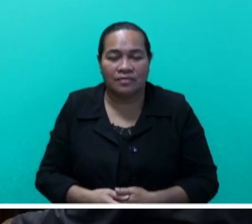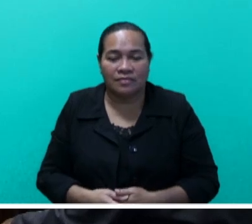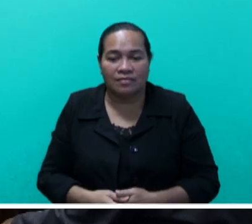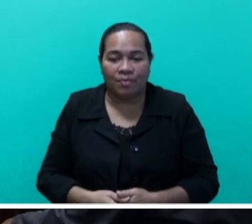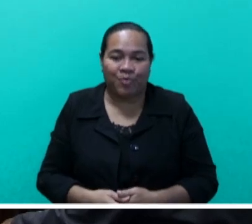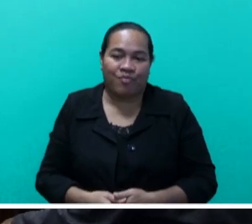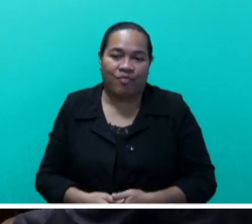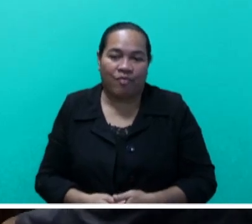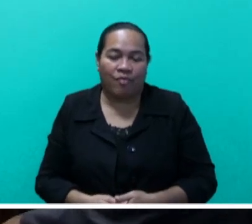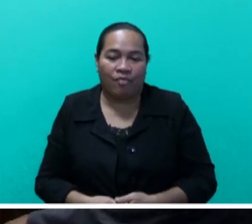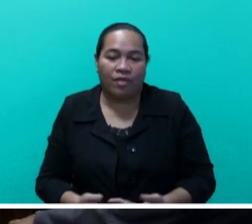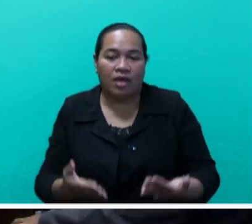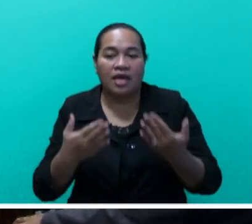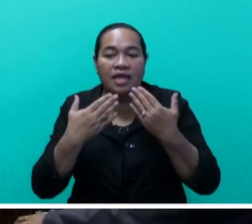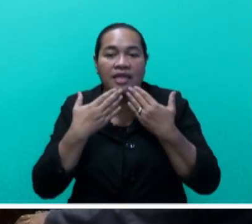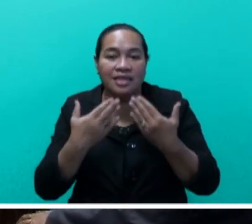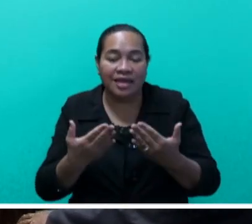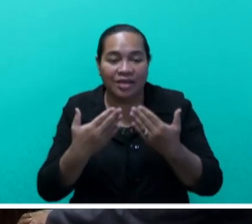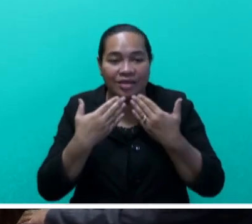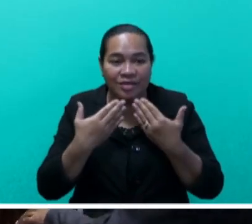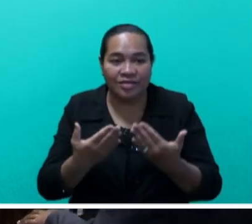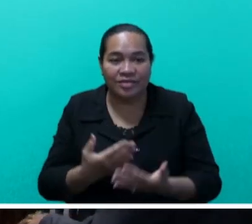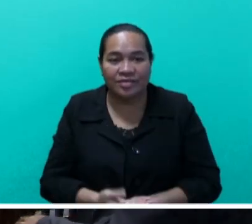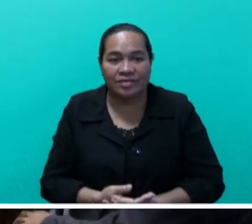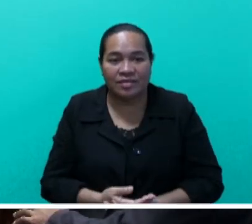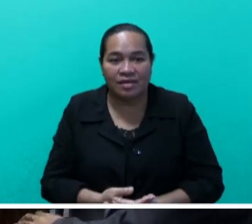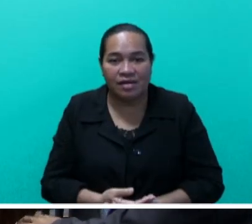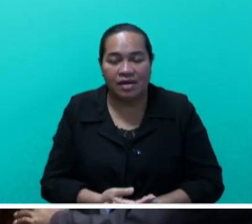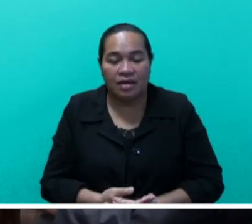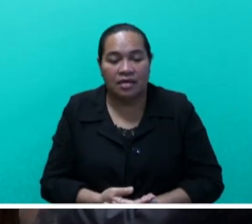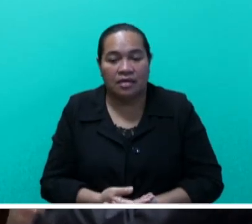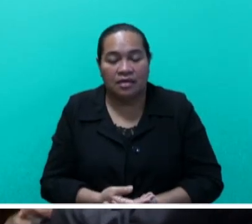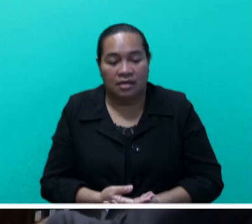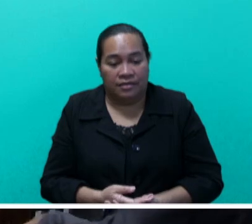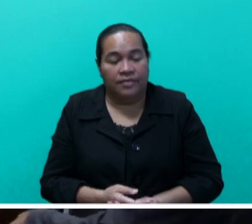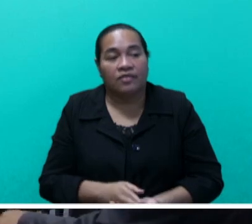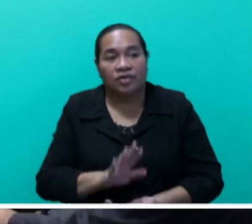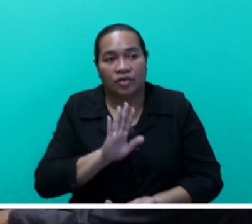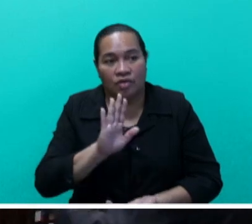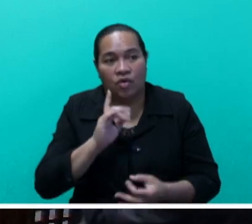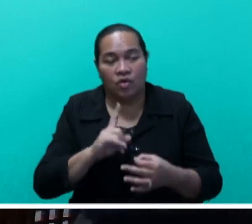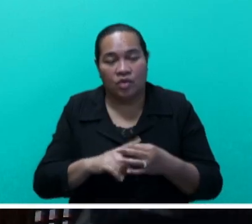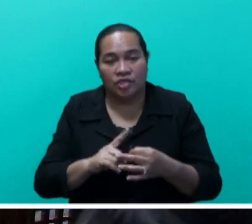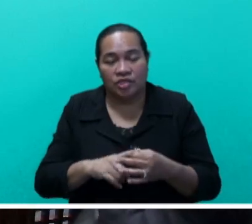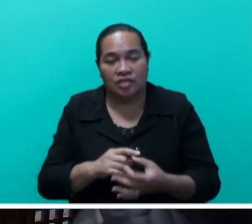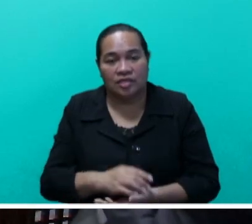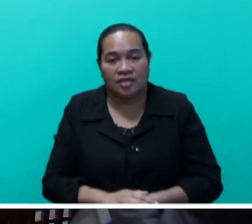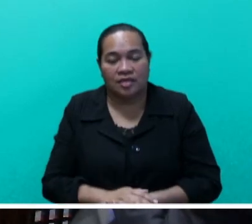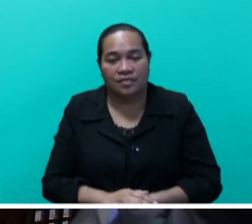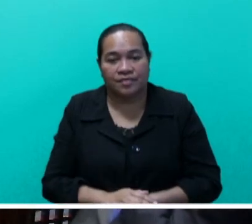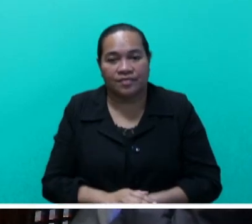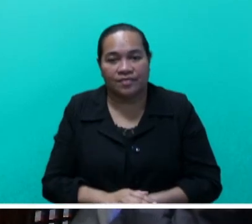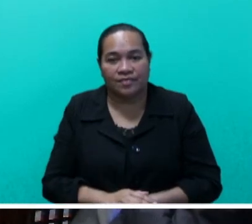Thank you, Mr. Speaker. I thank Honorable Banawalu for his question. Mr. Speaker,